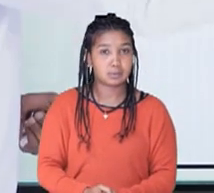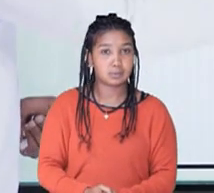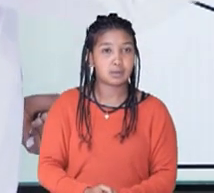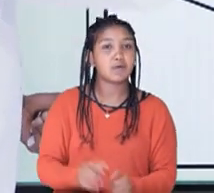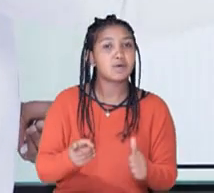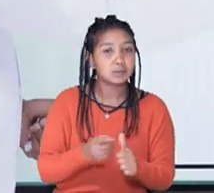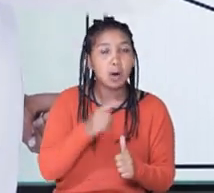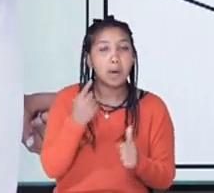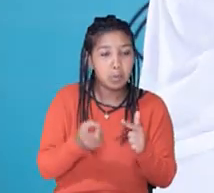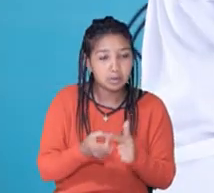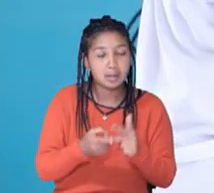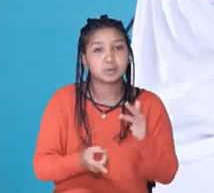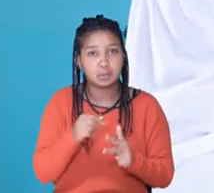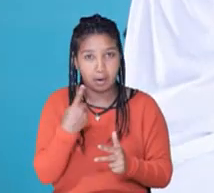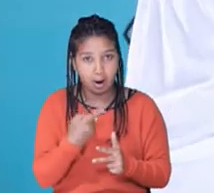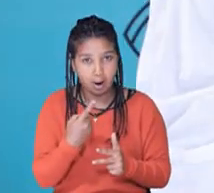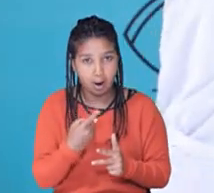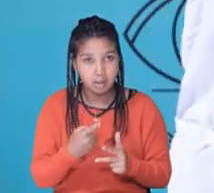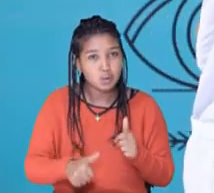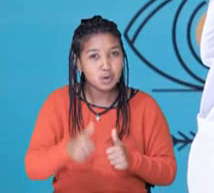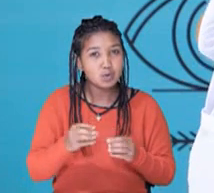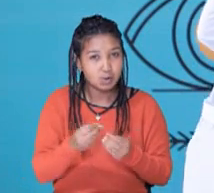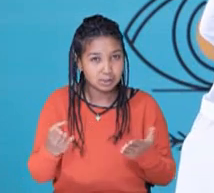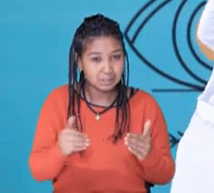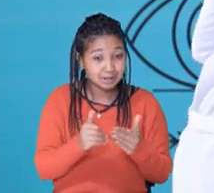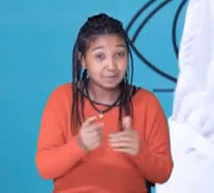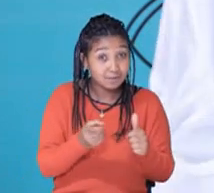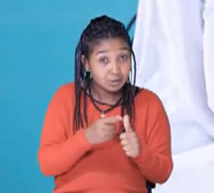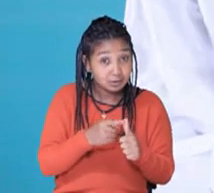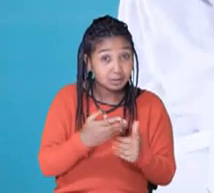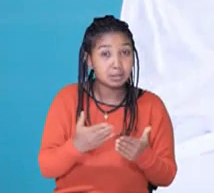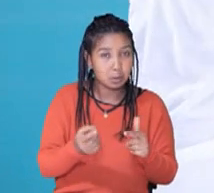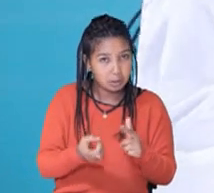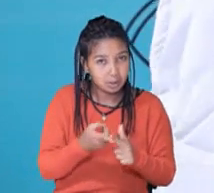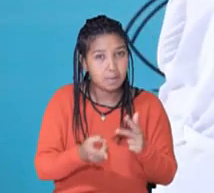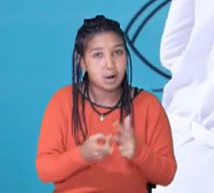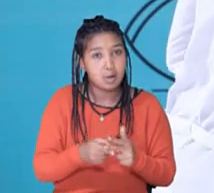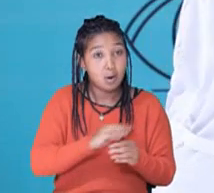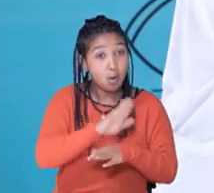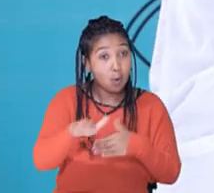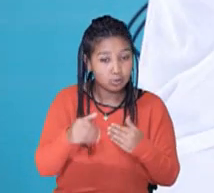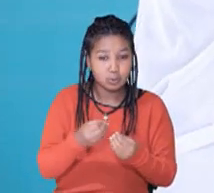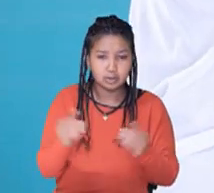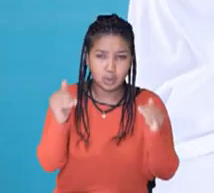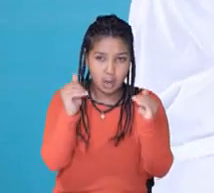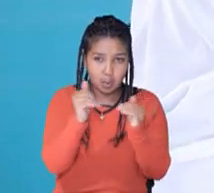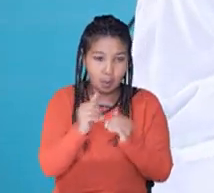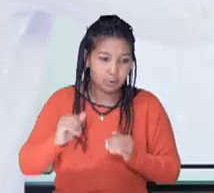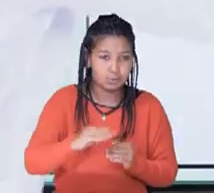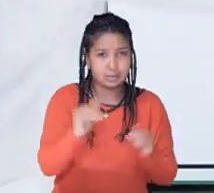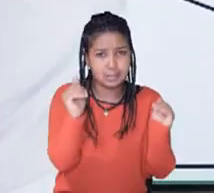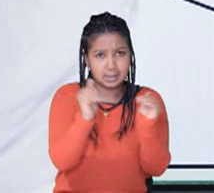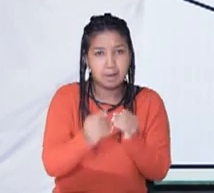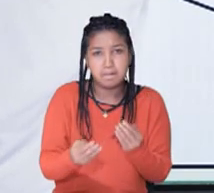the other. First one, the second one, and the third one. So which objects reach at the bottom? Suppose that all the objects have